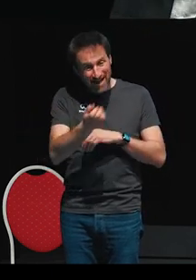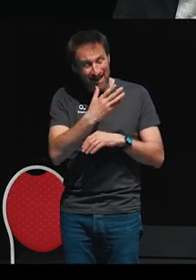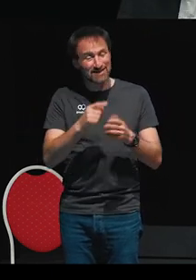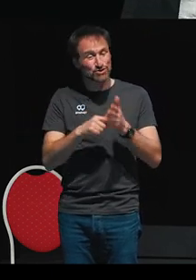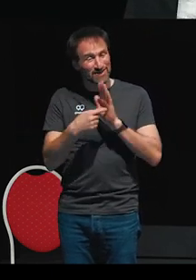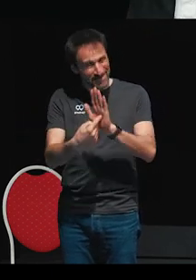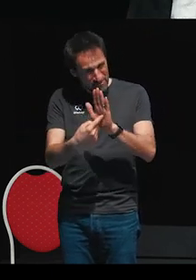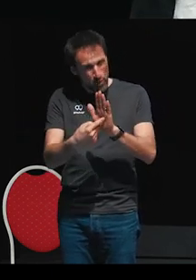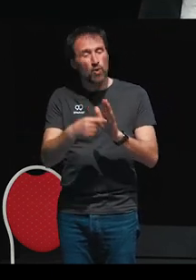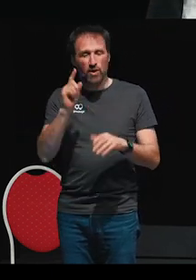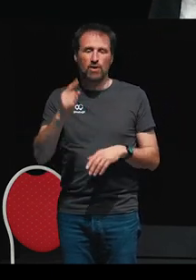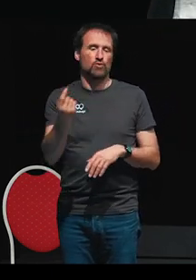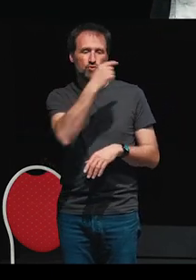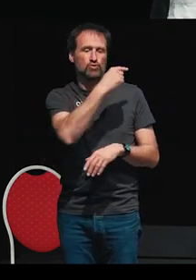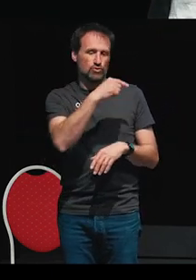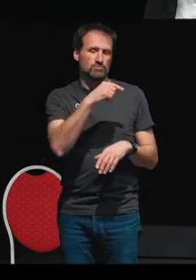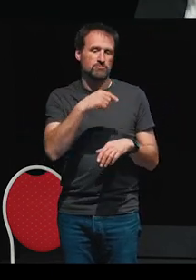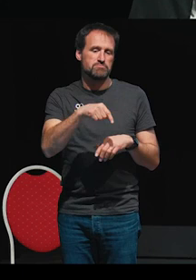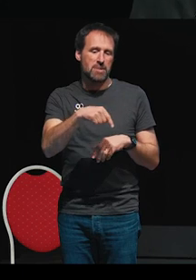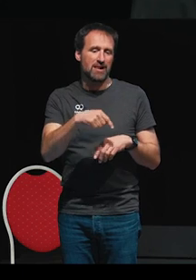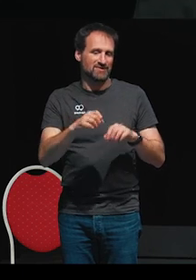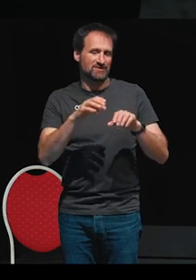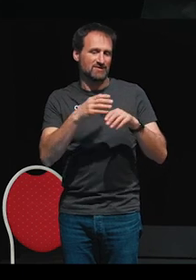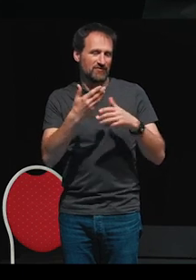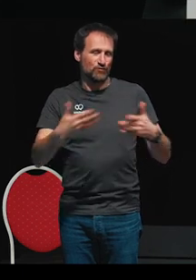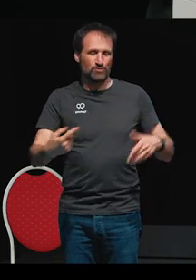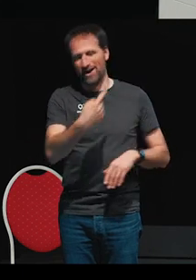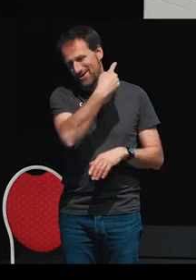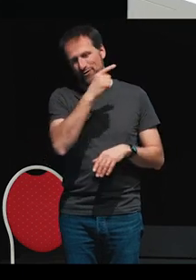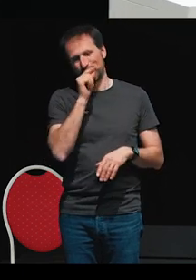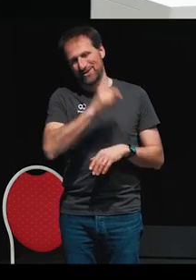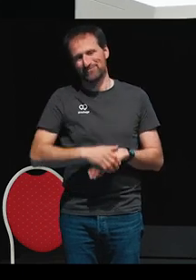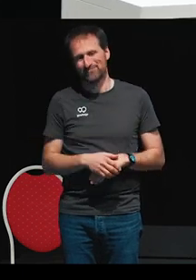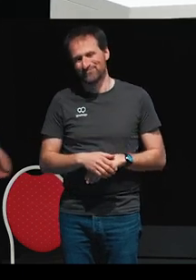slides and the demo would be available there very, very soon. So thank you very much.